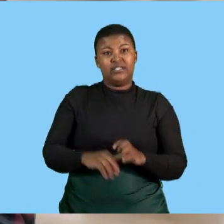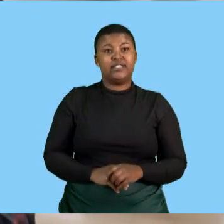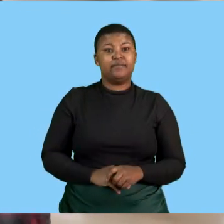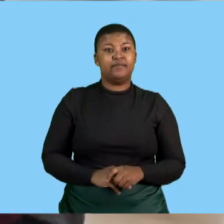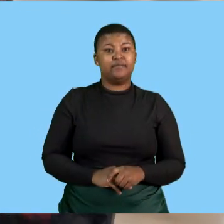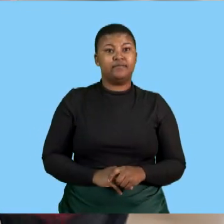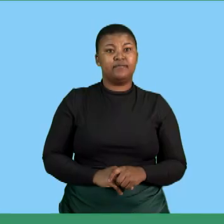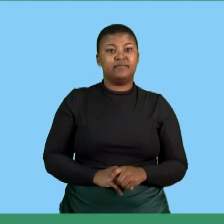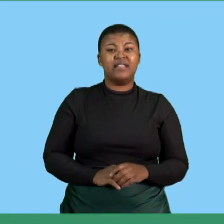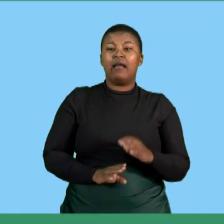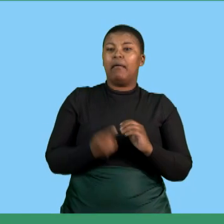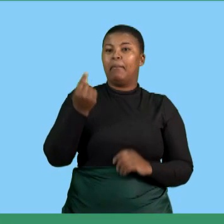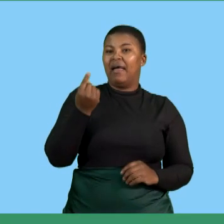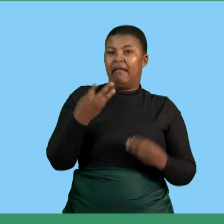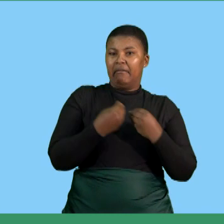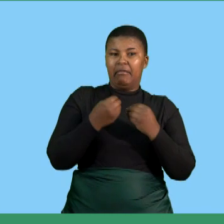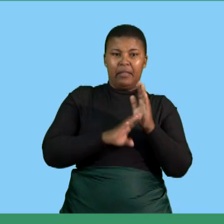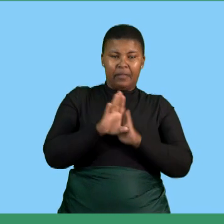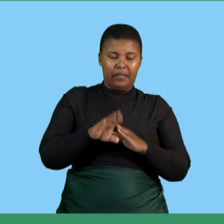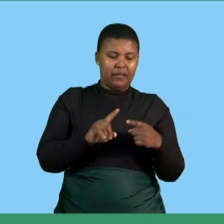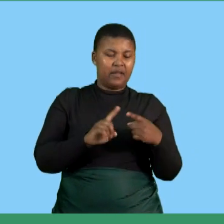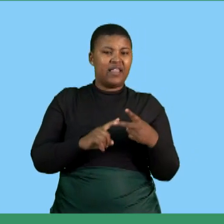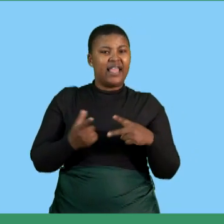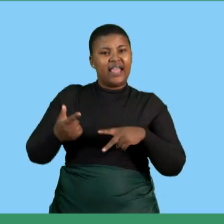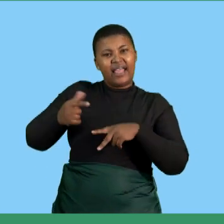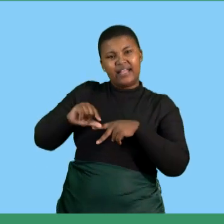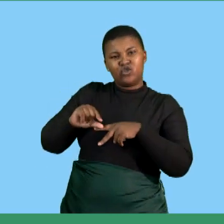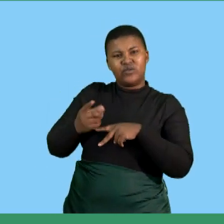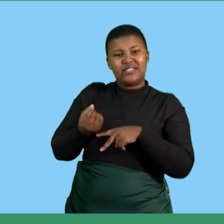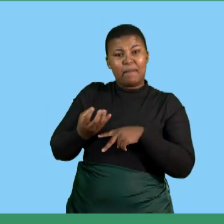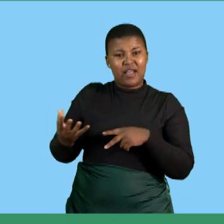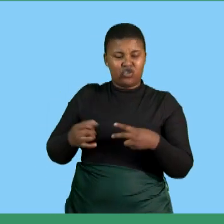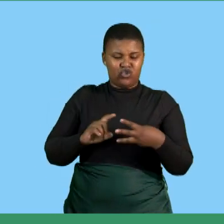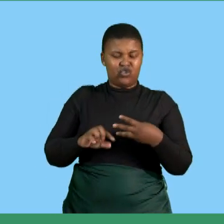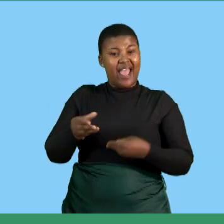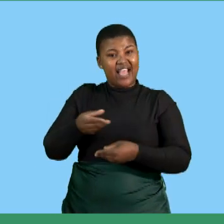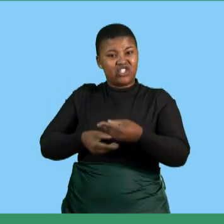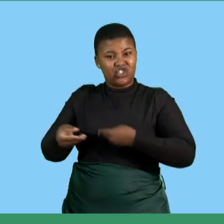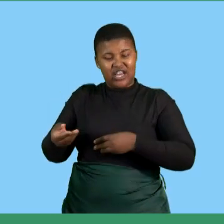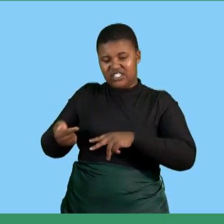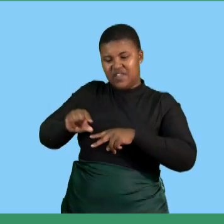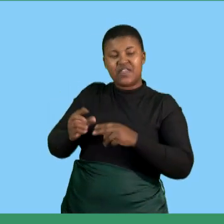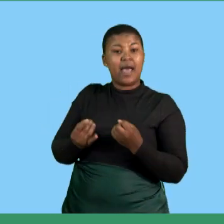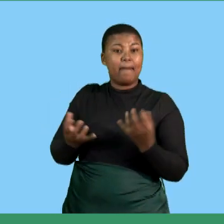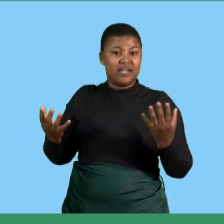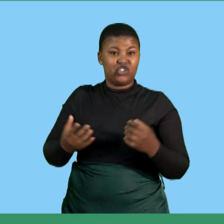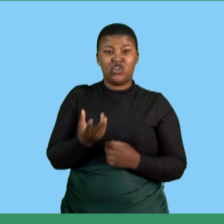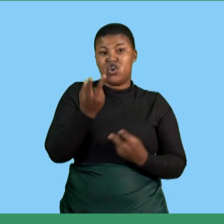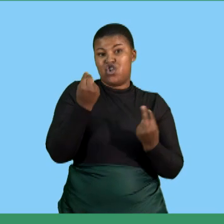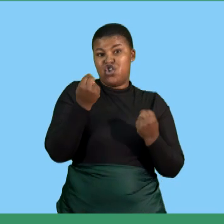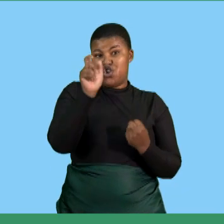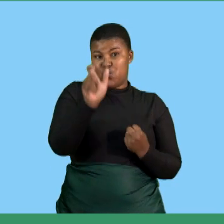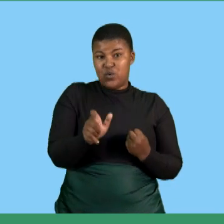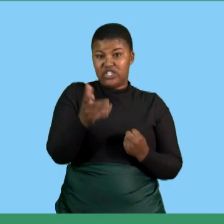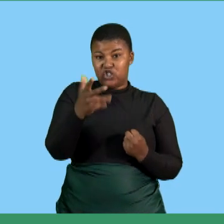examples rather will be inflation, interest rate, or exchange rate. These are terms we looked at in our